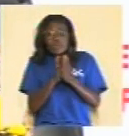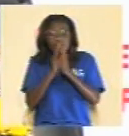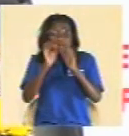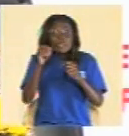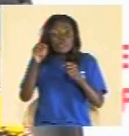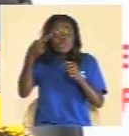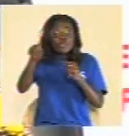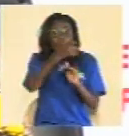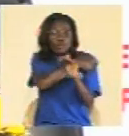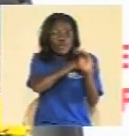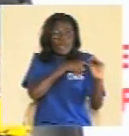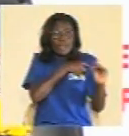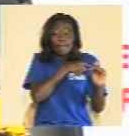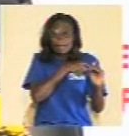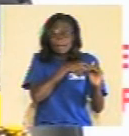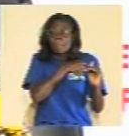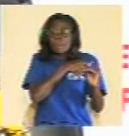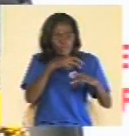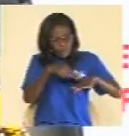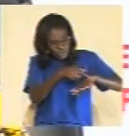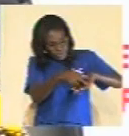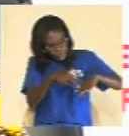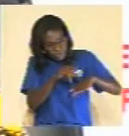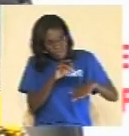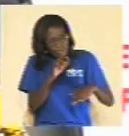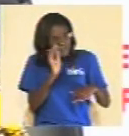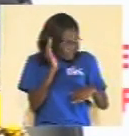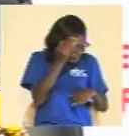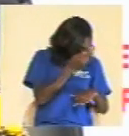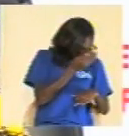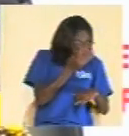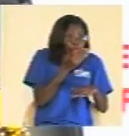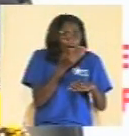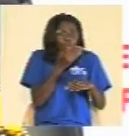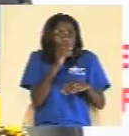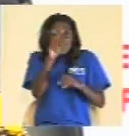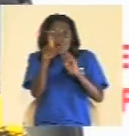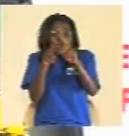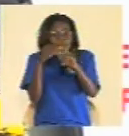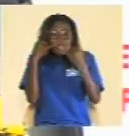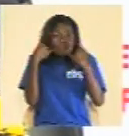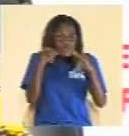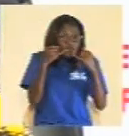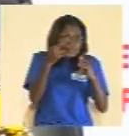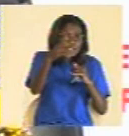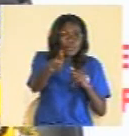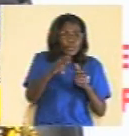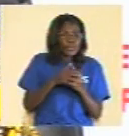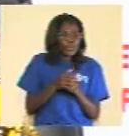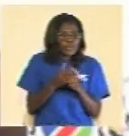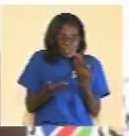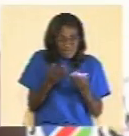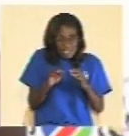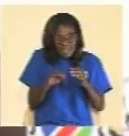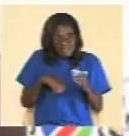contact any clinic in the country, and don't shy away from asking or raising the concern that you could be